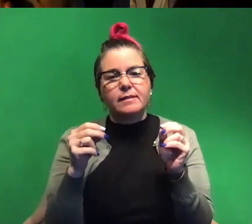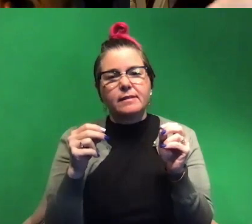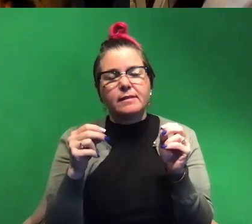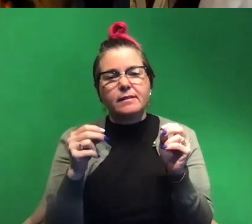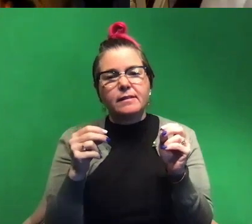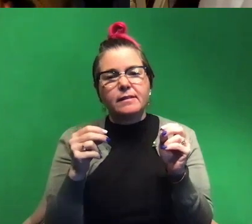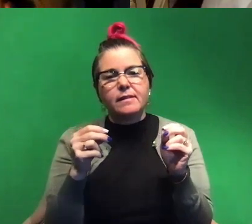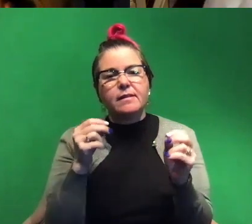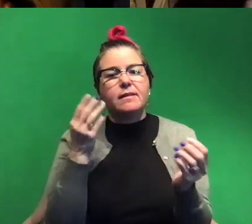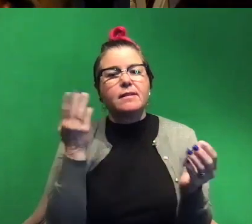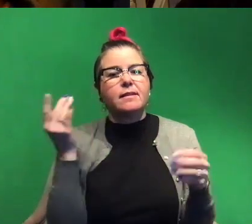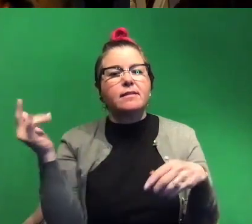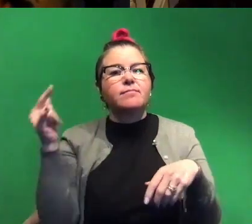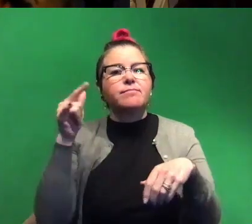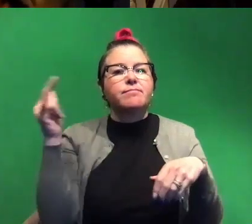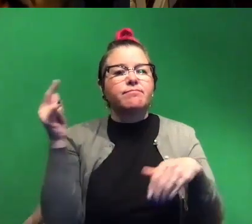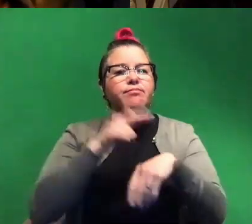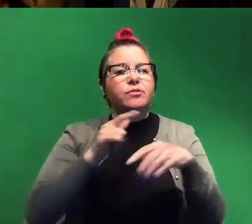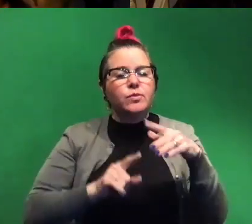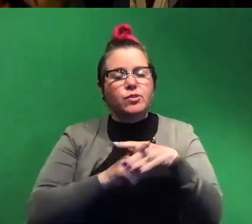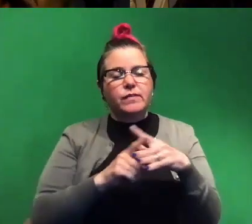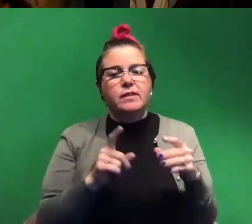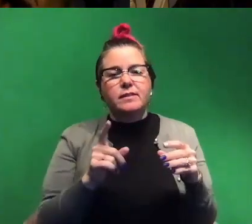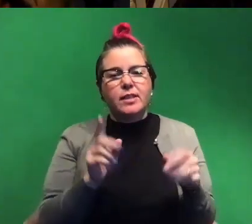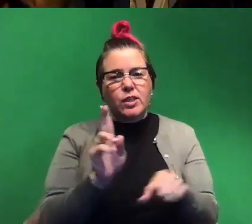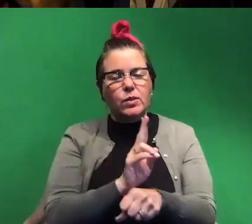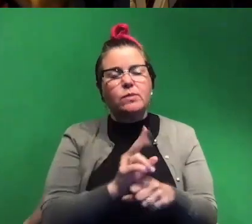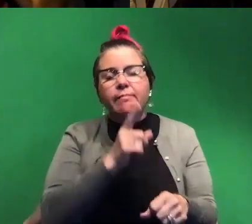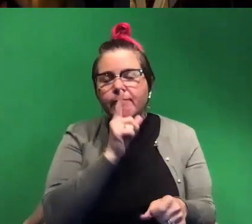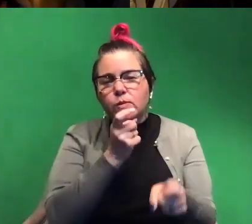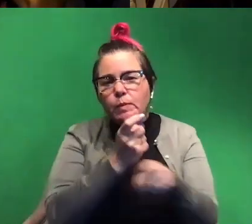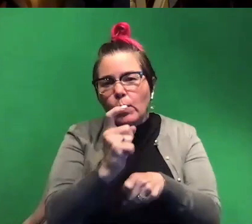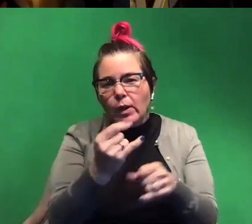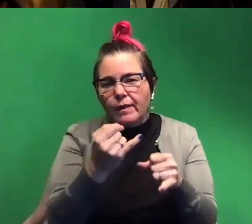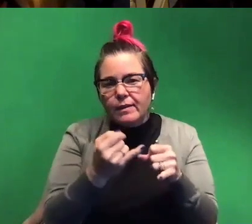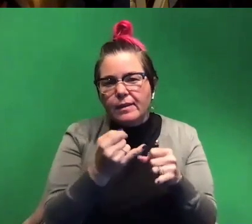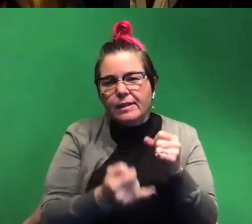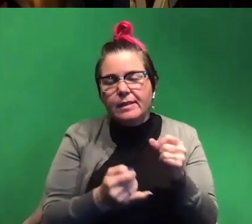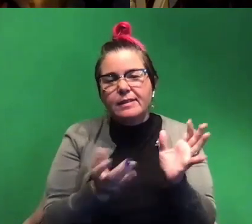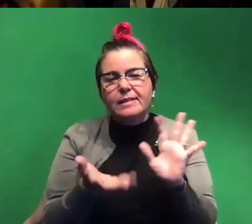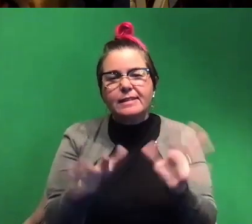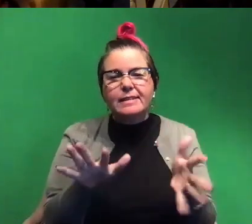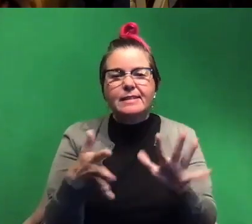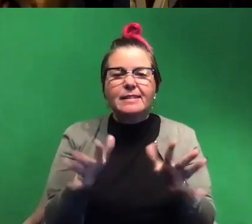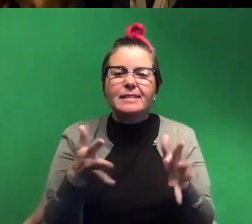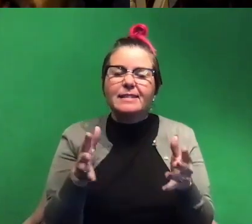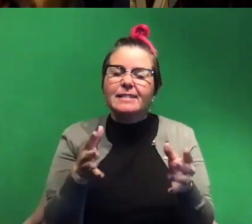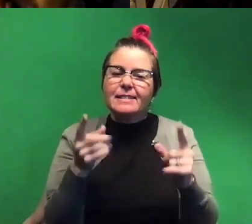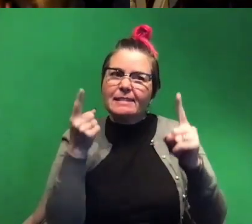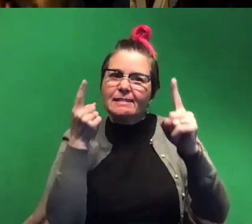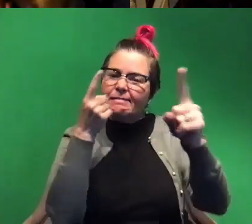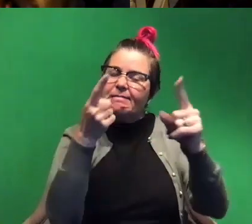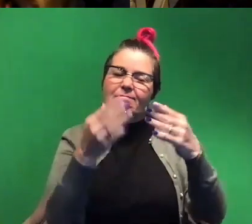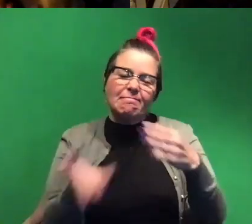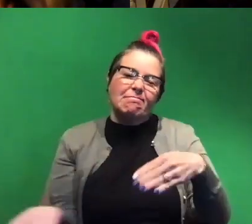that Mark Watney used, at the risk of spoiling it, is a little ambitious for the